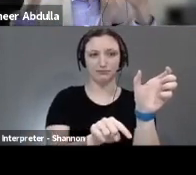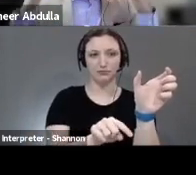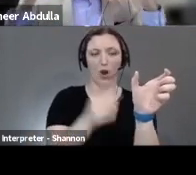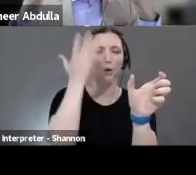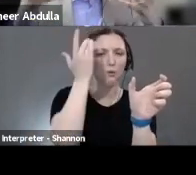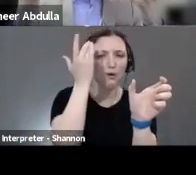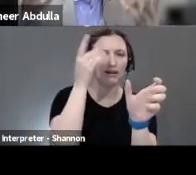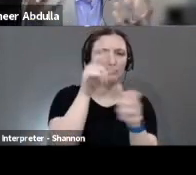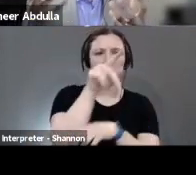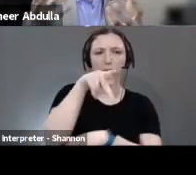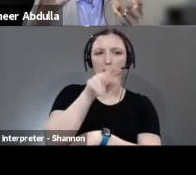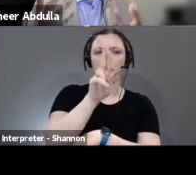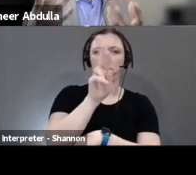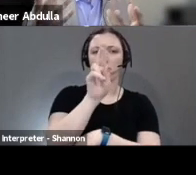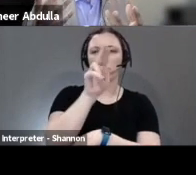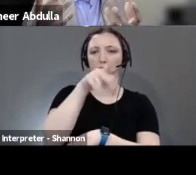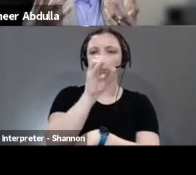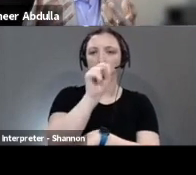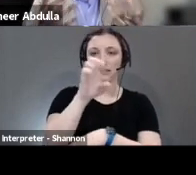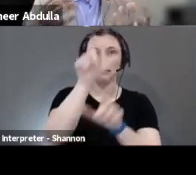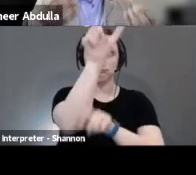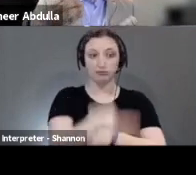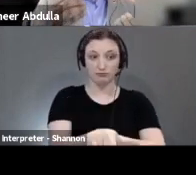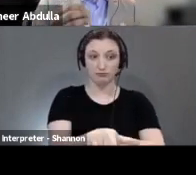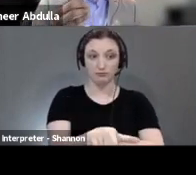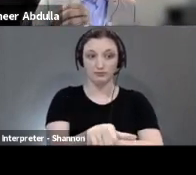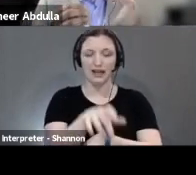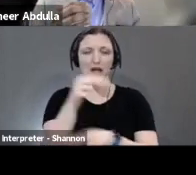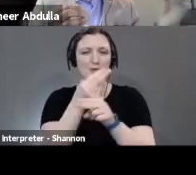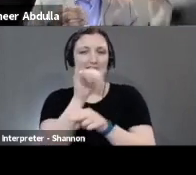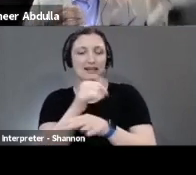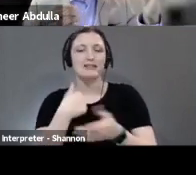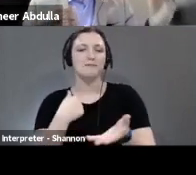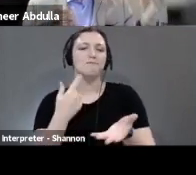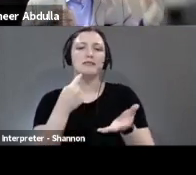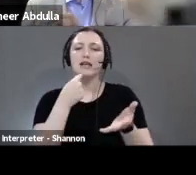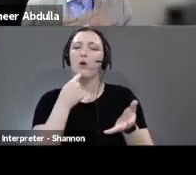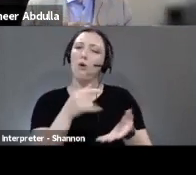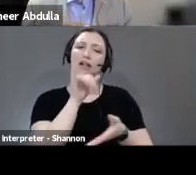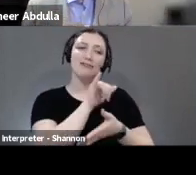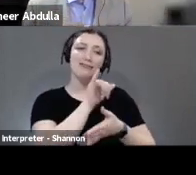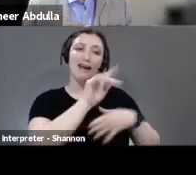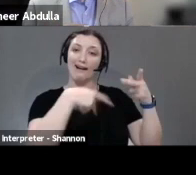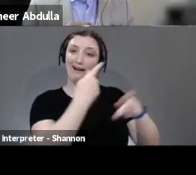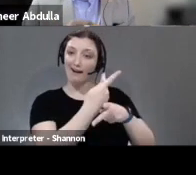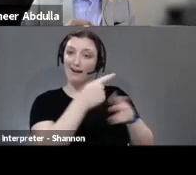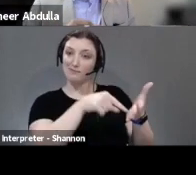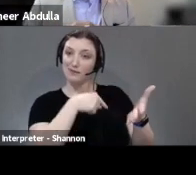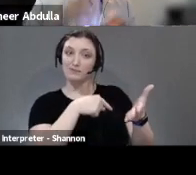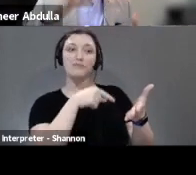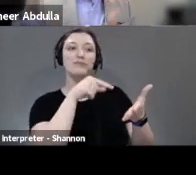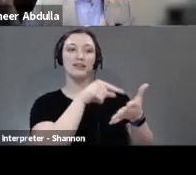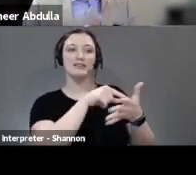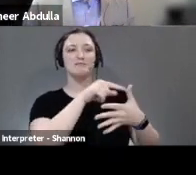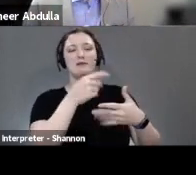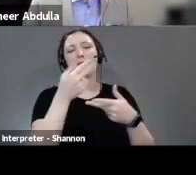is what I use to articulate, well, this is a good opportunity to use that specific form of compensation, and